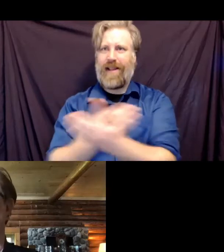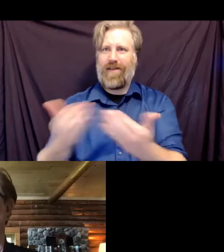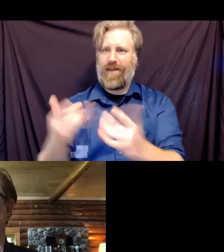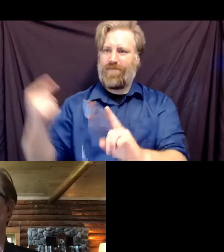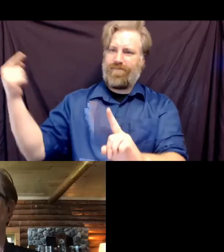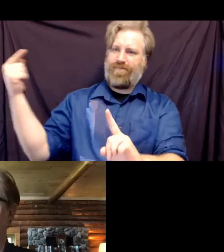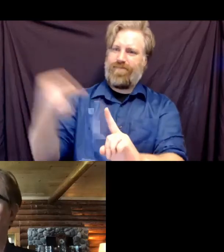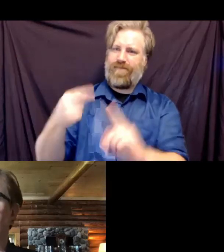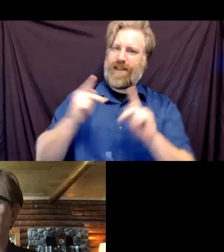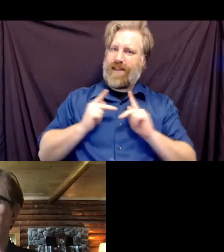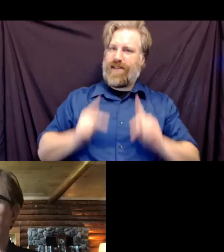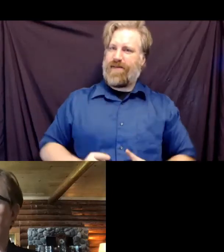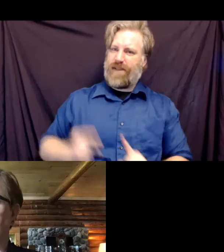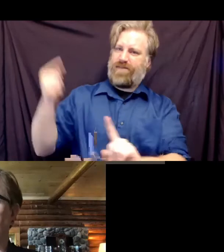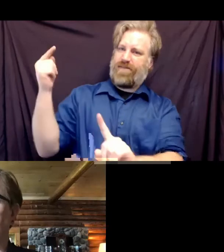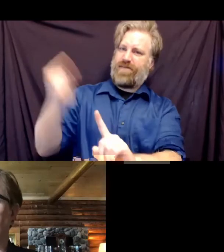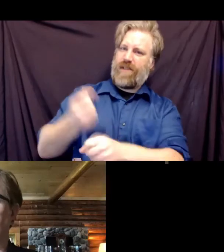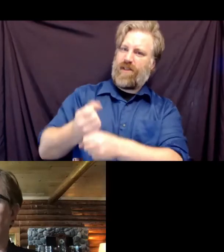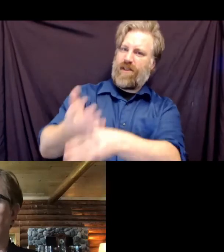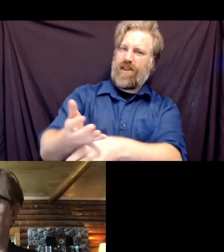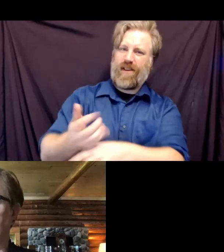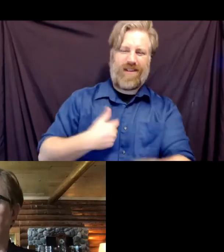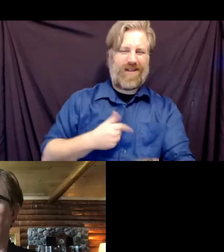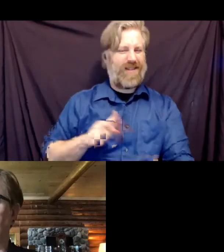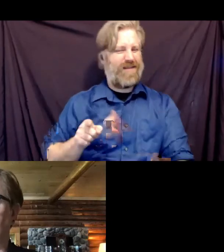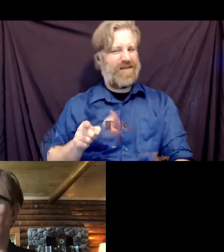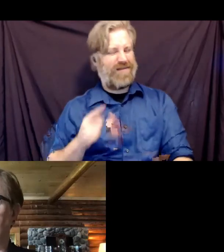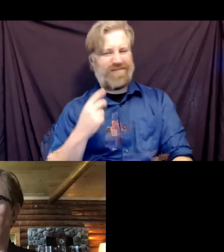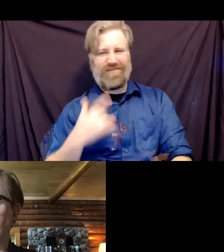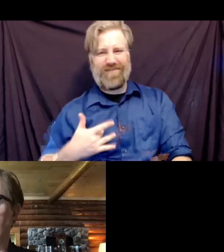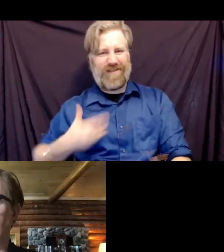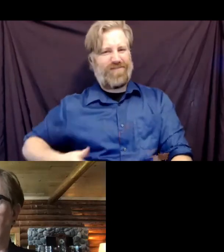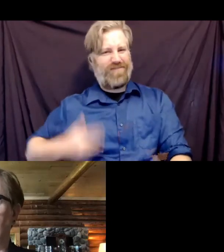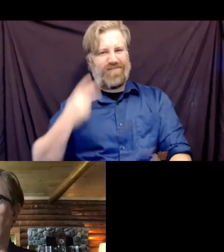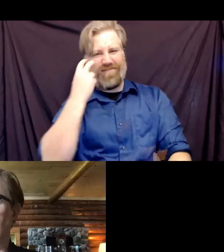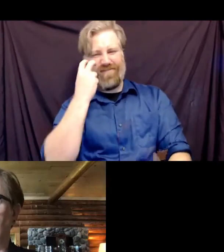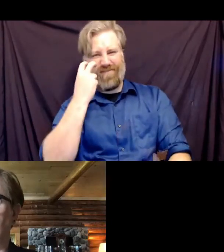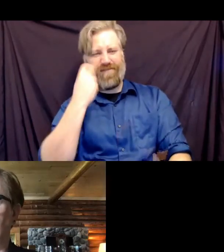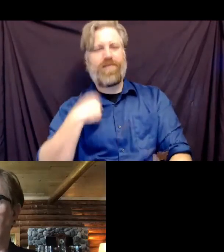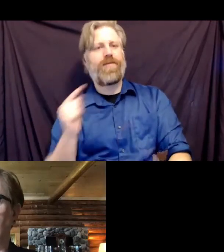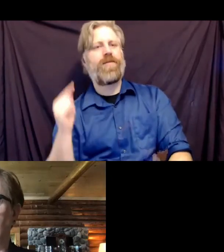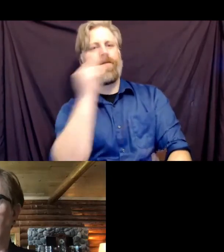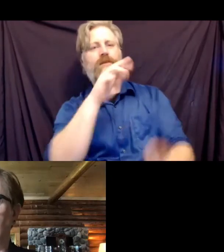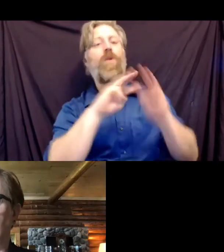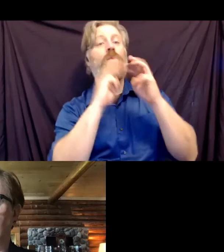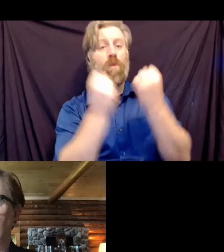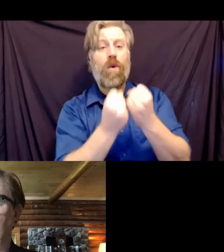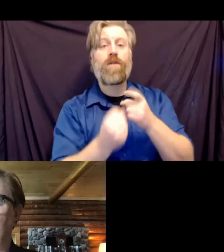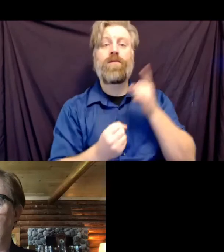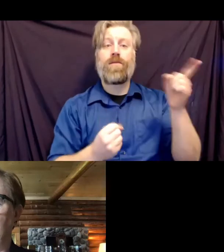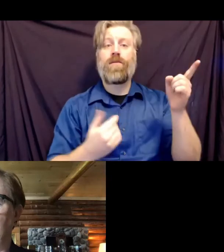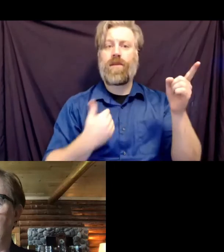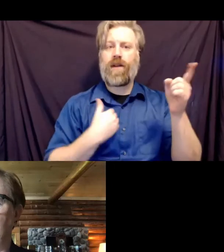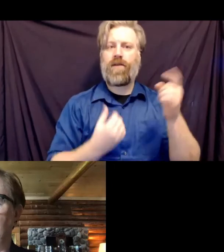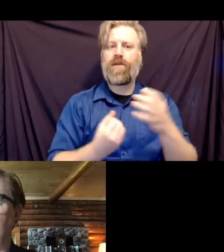physically related. And I just happened to be at a workshop, and they were doing Spring Force Qigong,